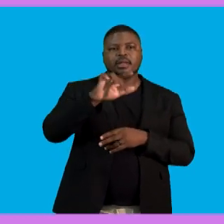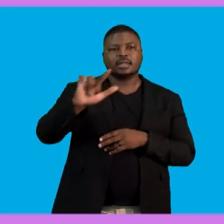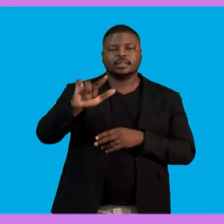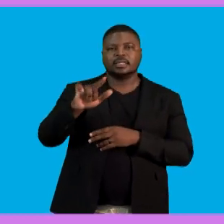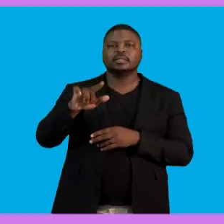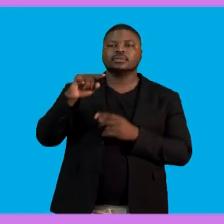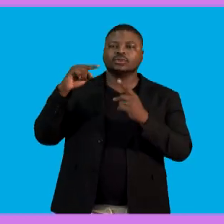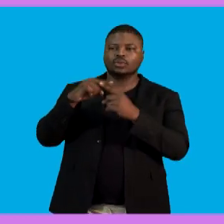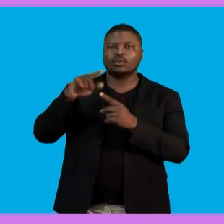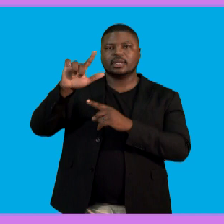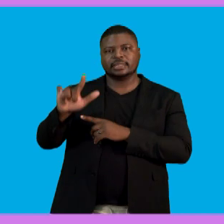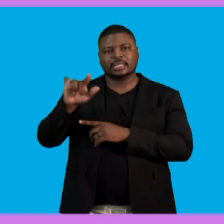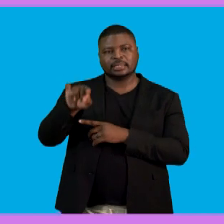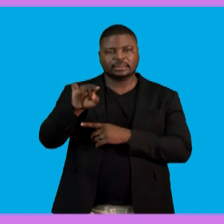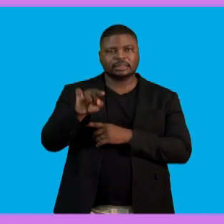to